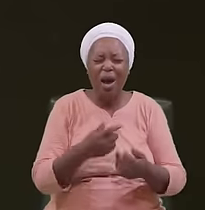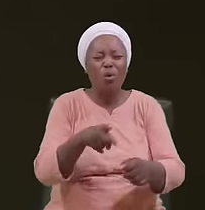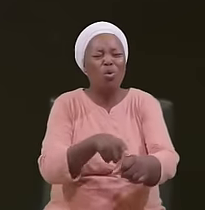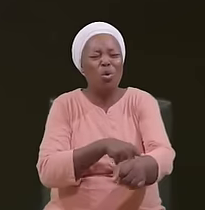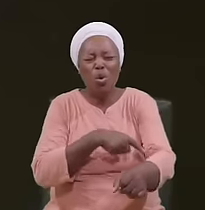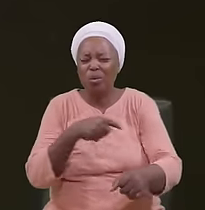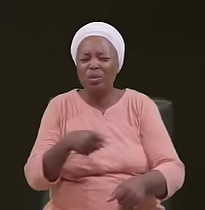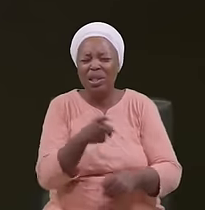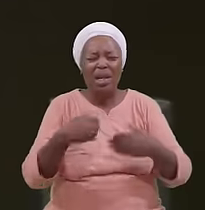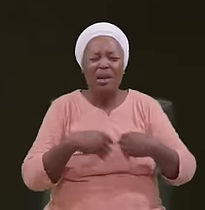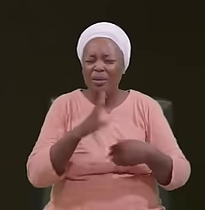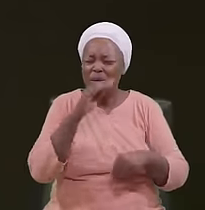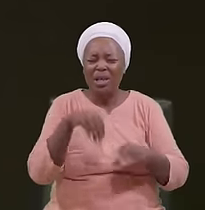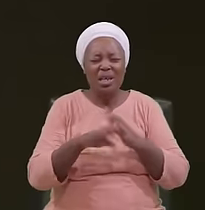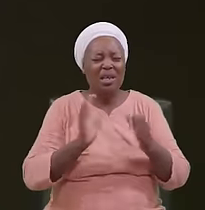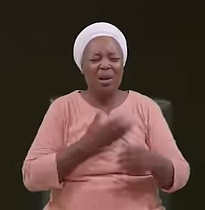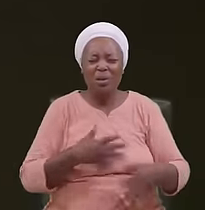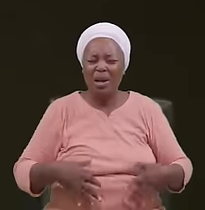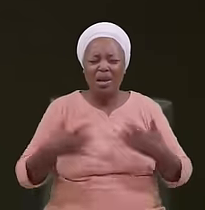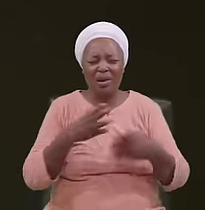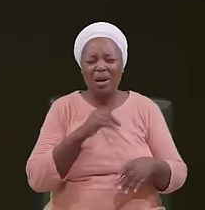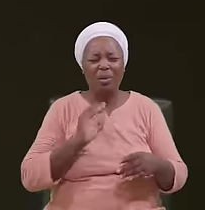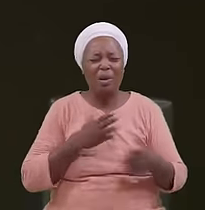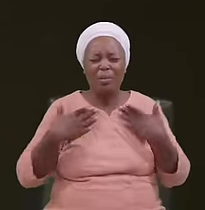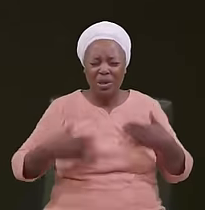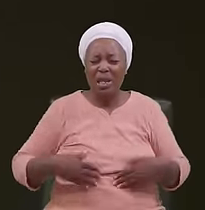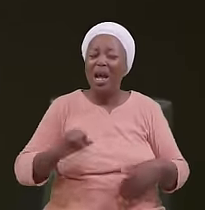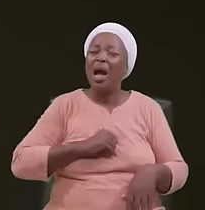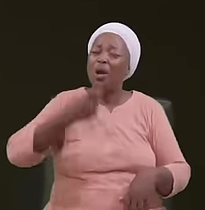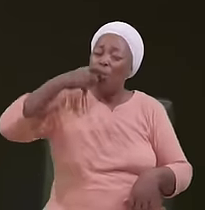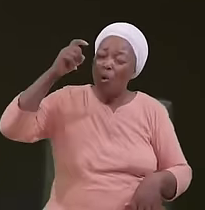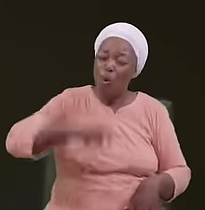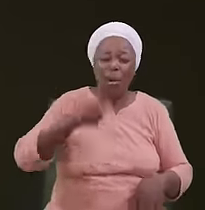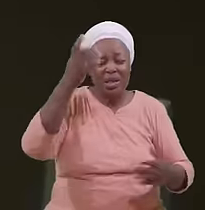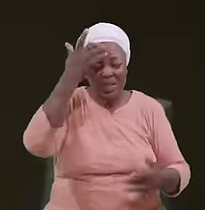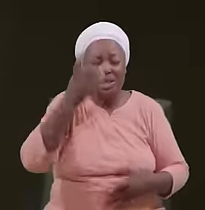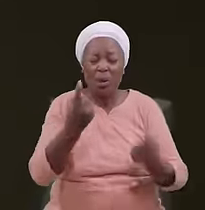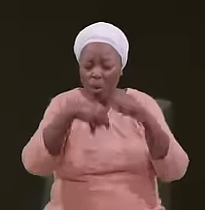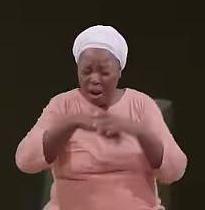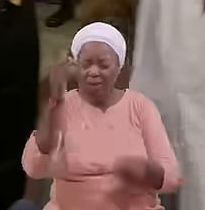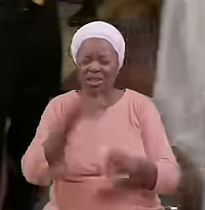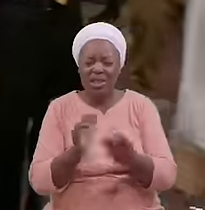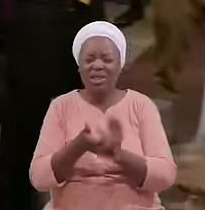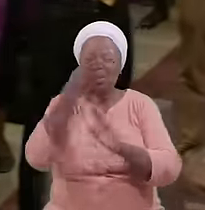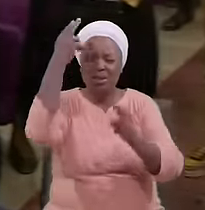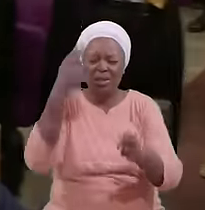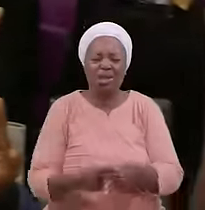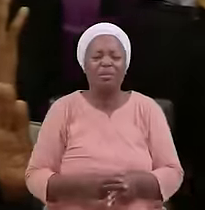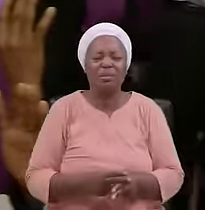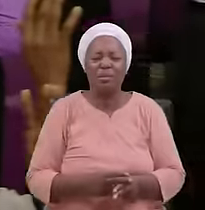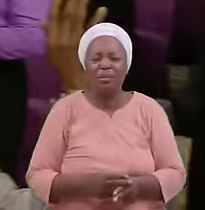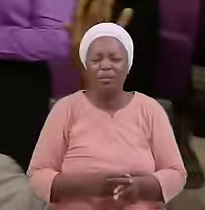hold it has had on you there, I command sickness, come out in Jesus'